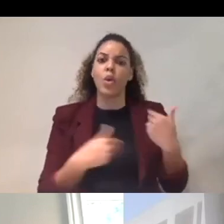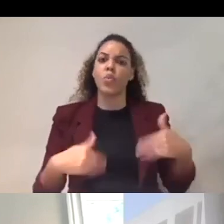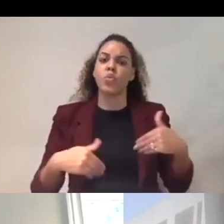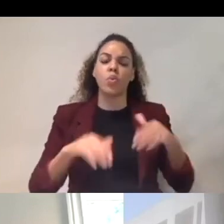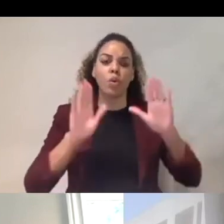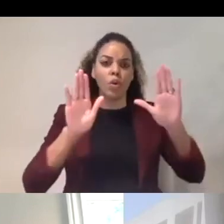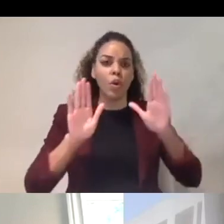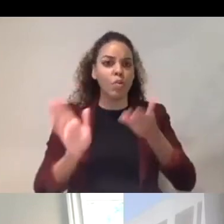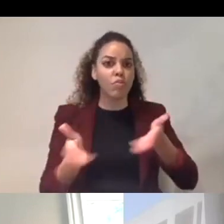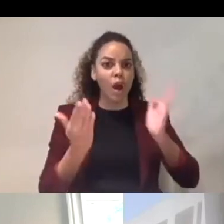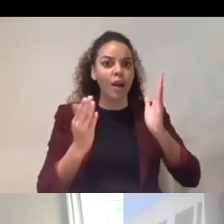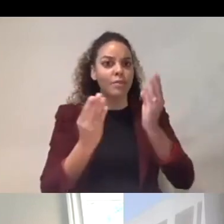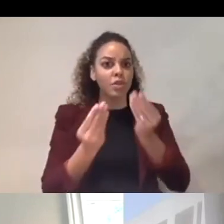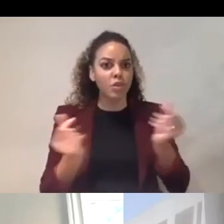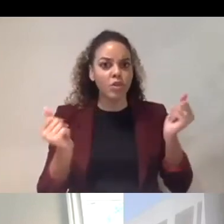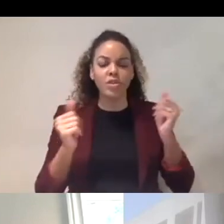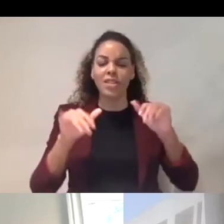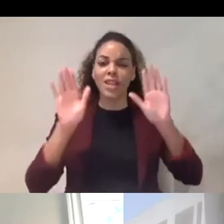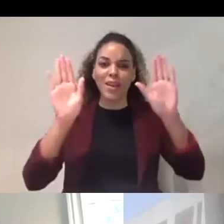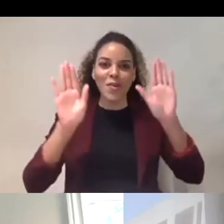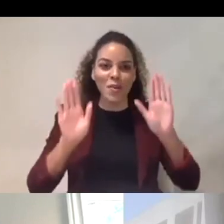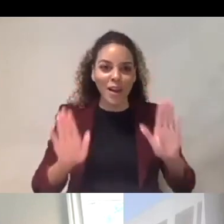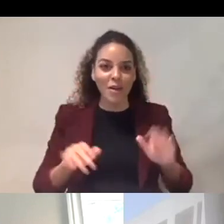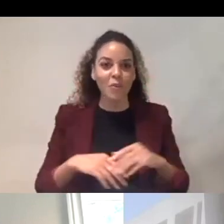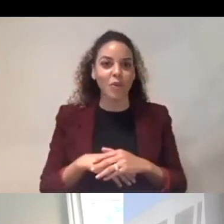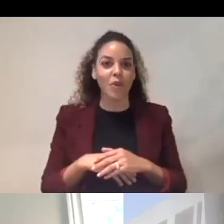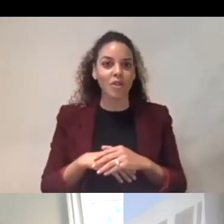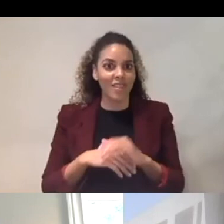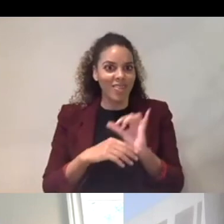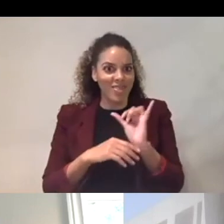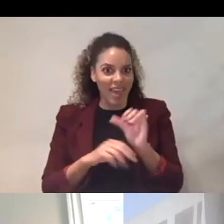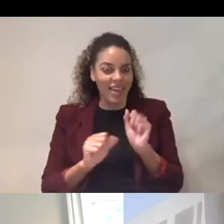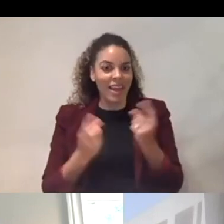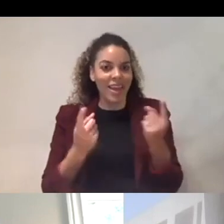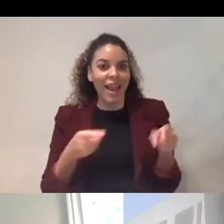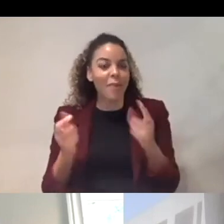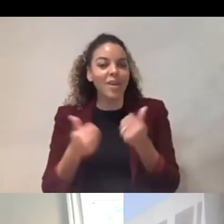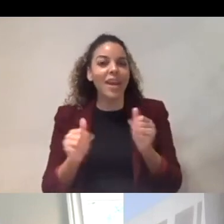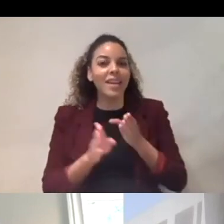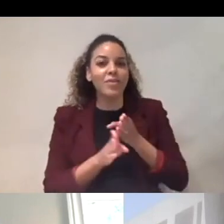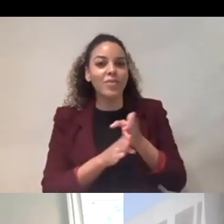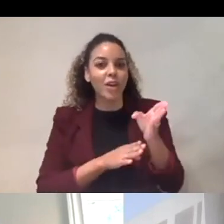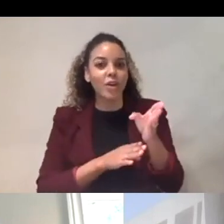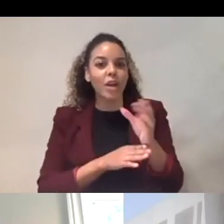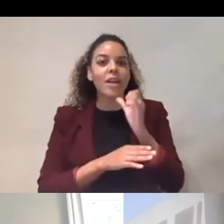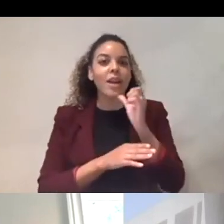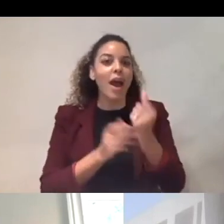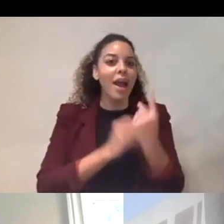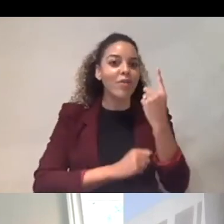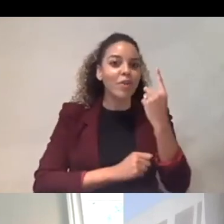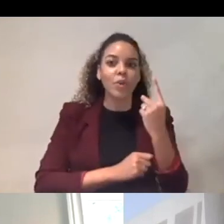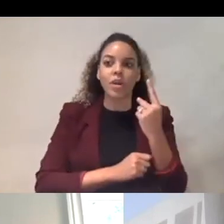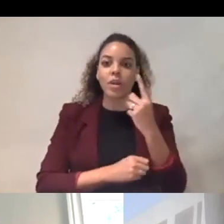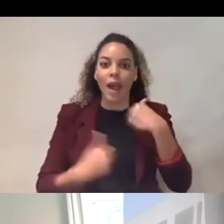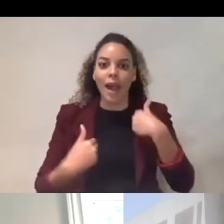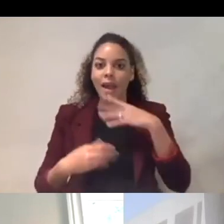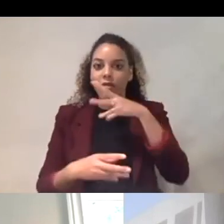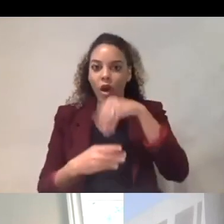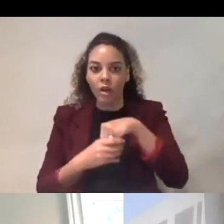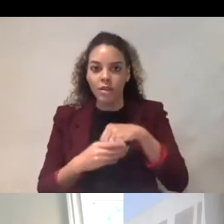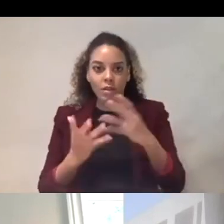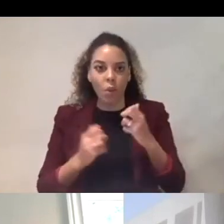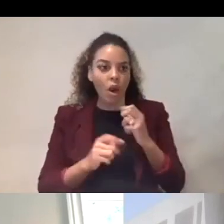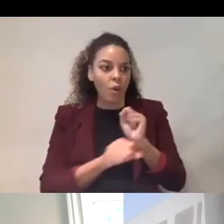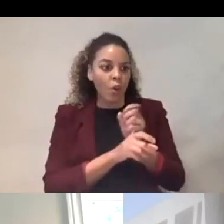that were incredible. Well, this can be done in every field. Not everyone with autism is going to want to go into tech. Autism